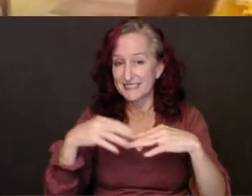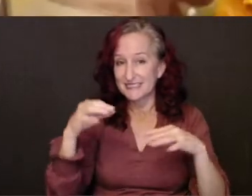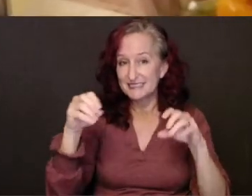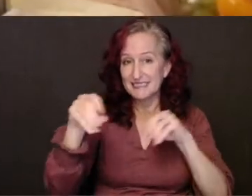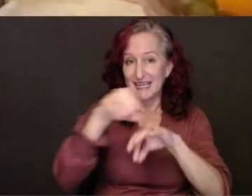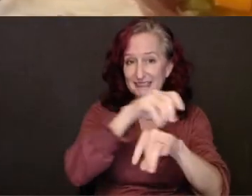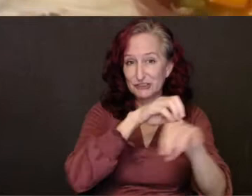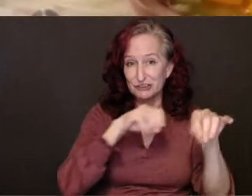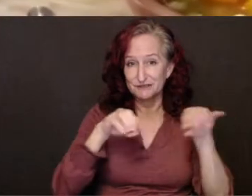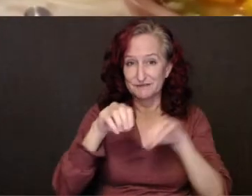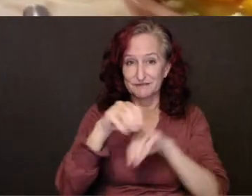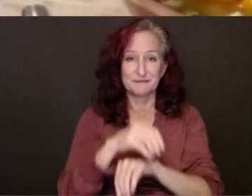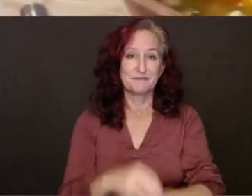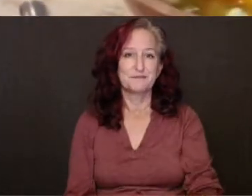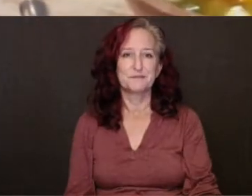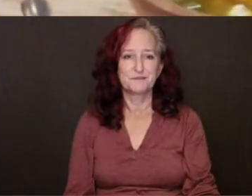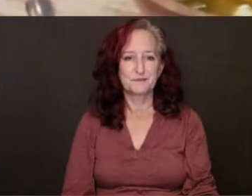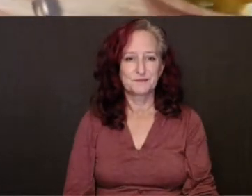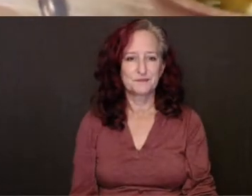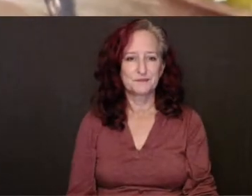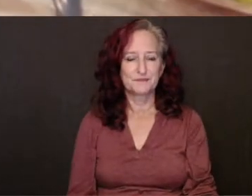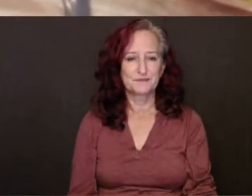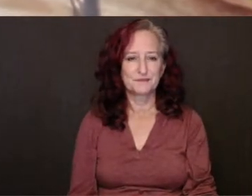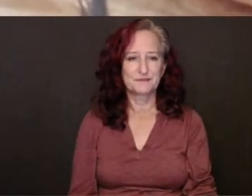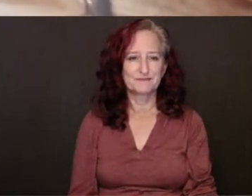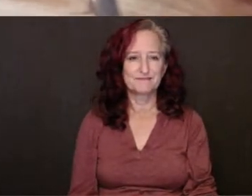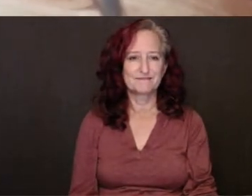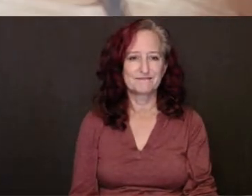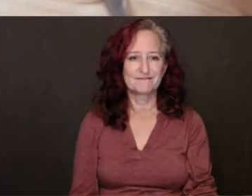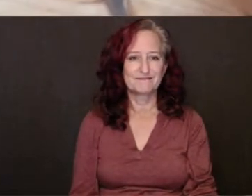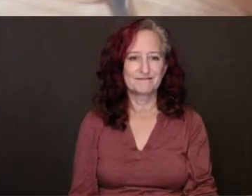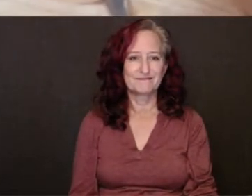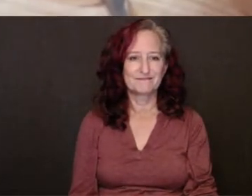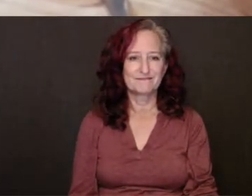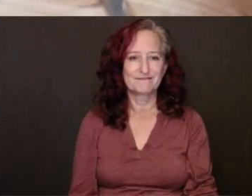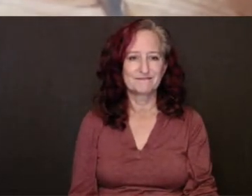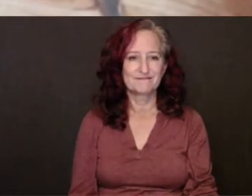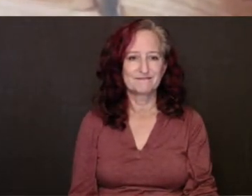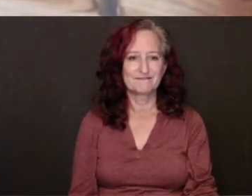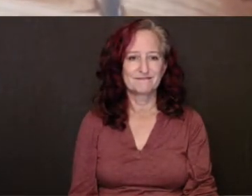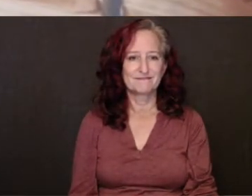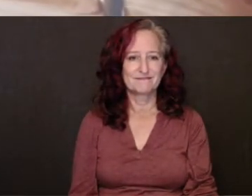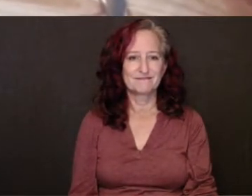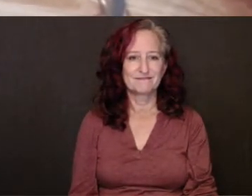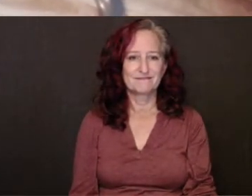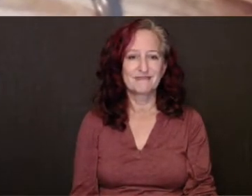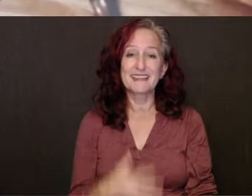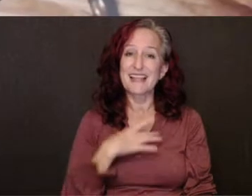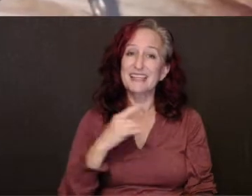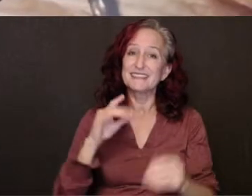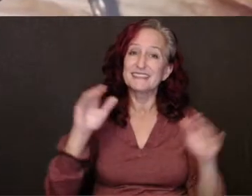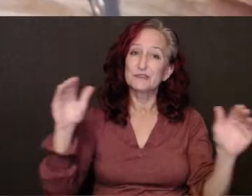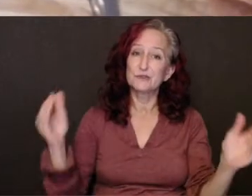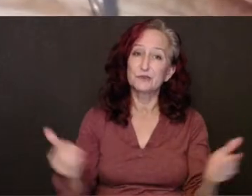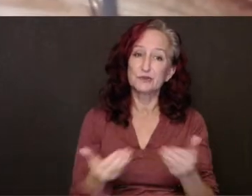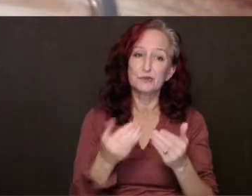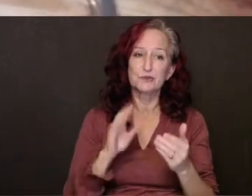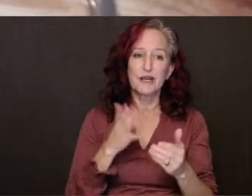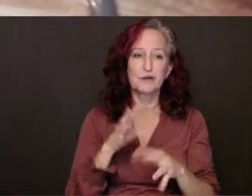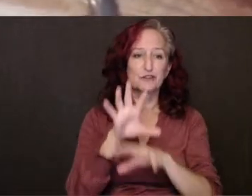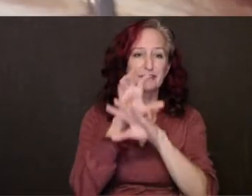on top. And it's just like a really nice, good indigenous touch, especially with the squash blossoms.